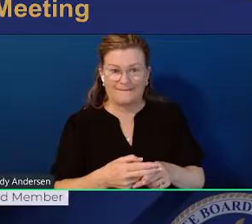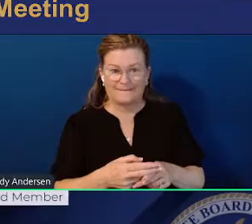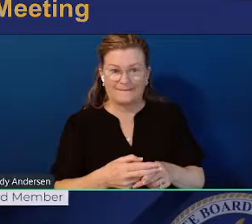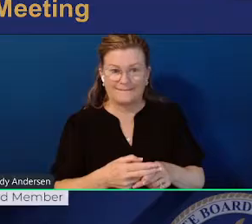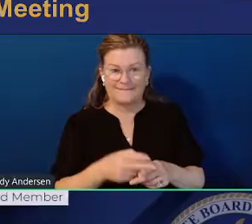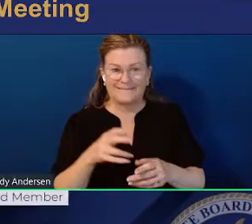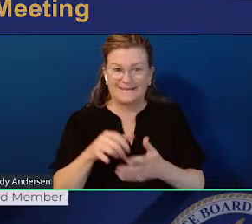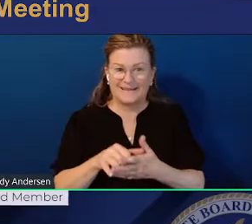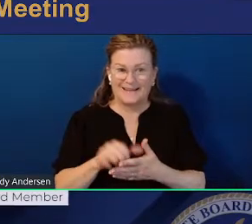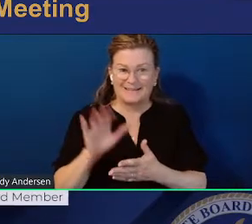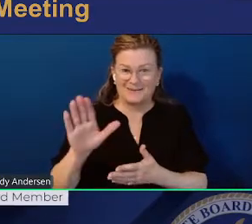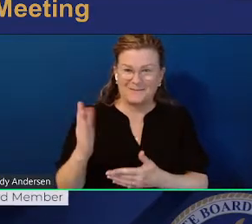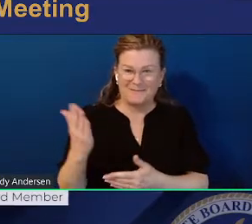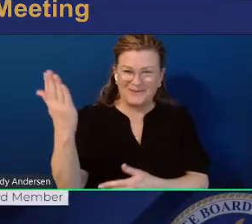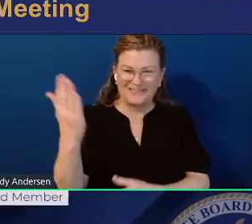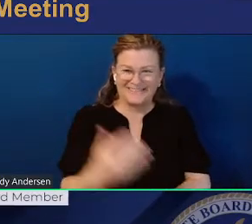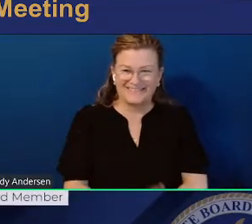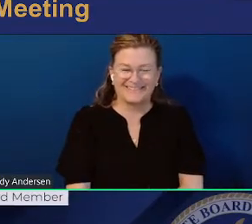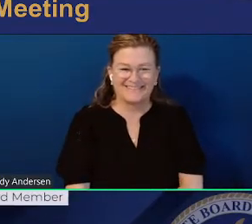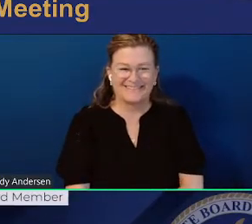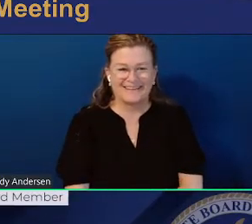That would be your motion.